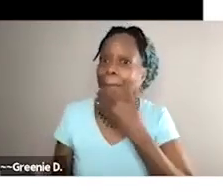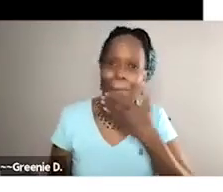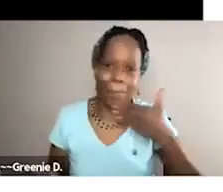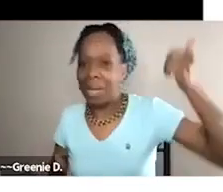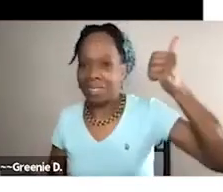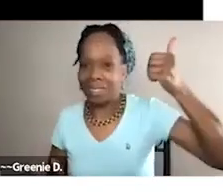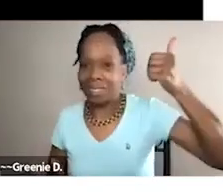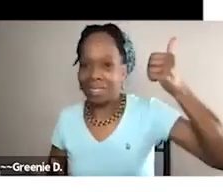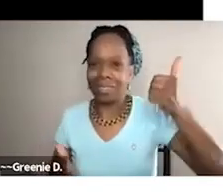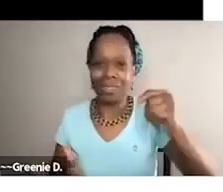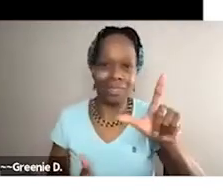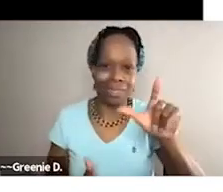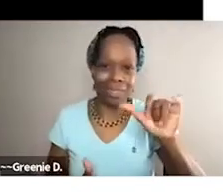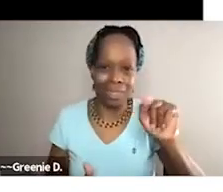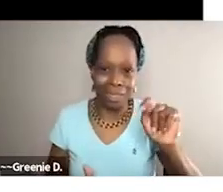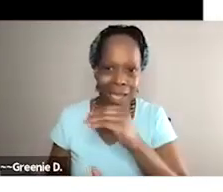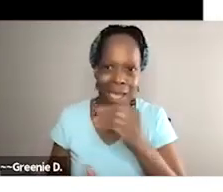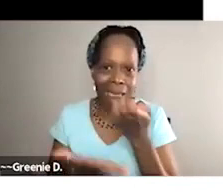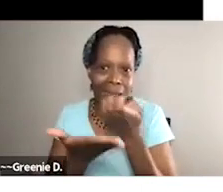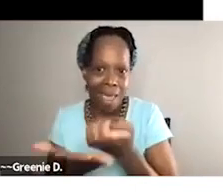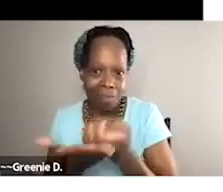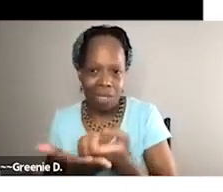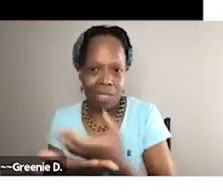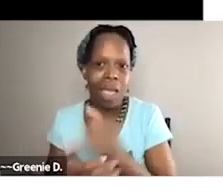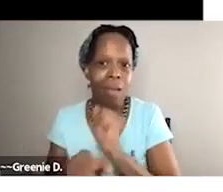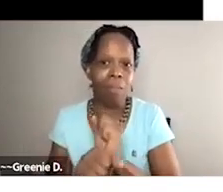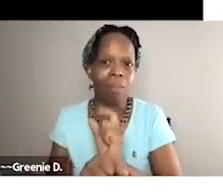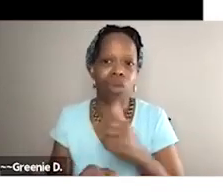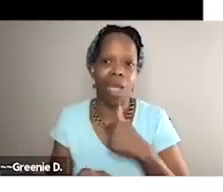all these different things, but making sure that it has accurate representation and